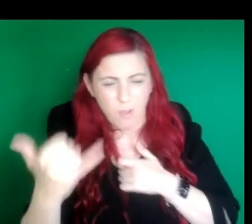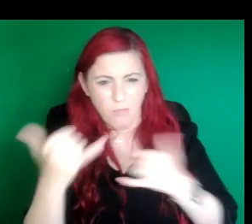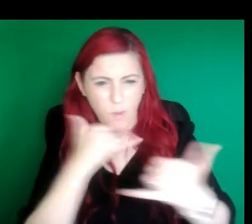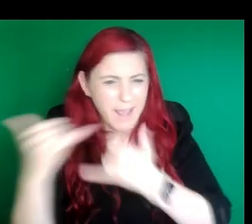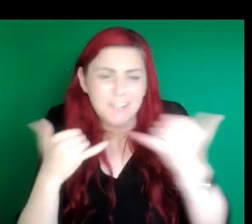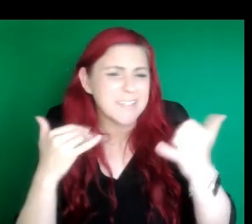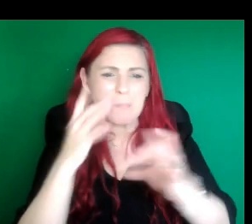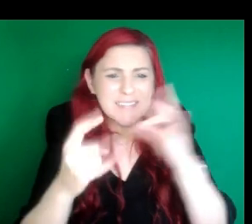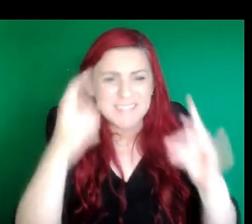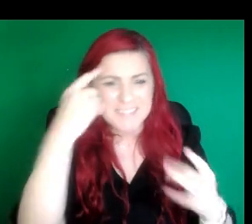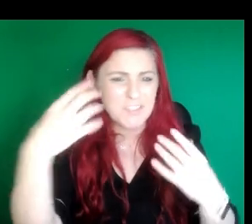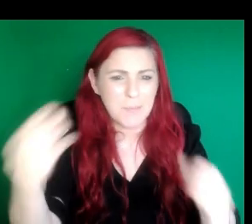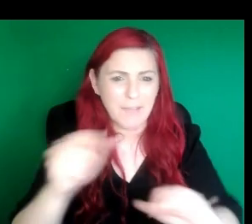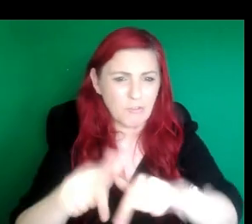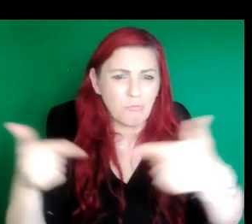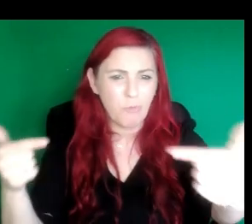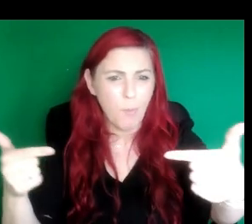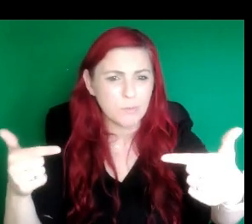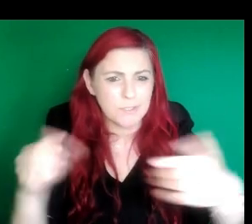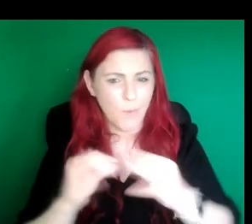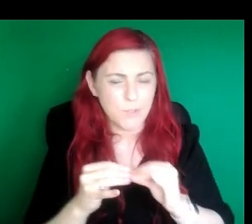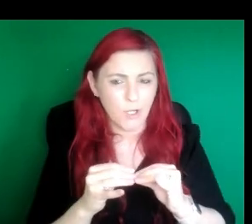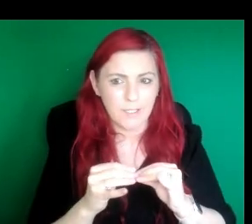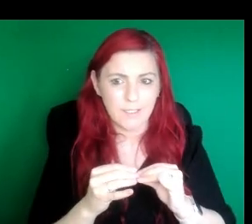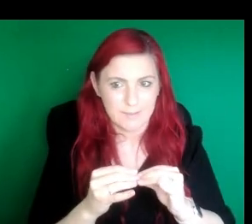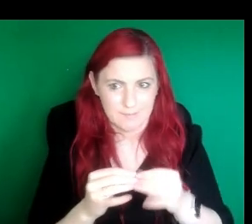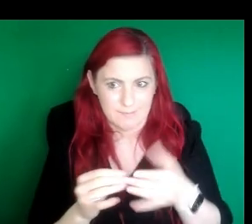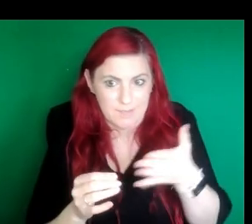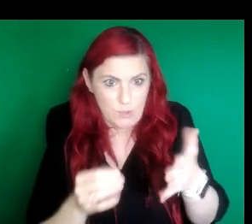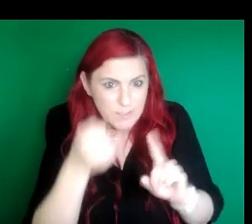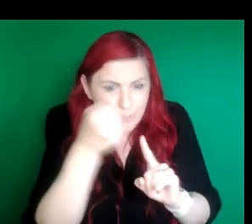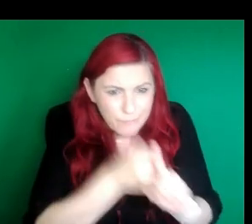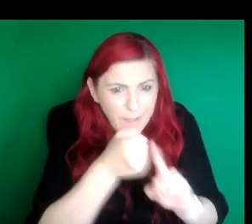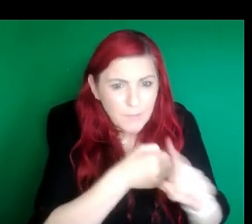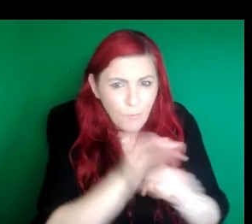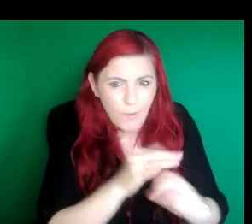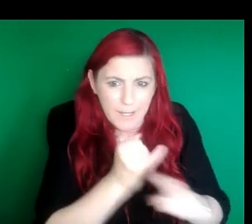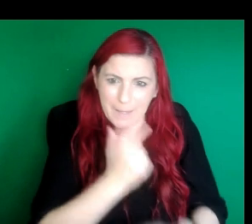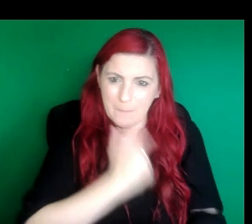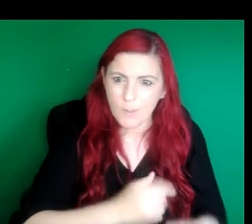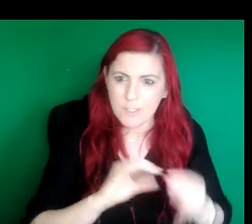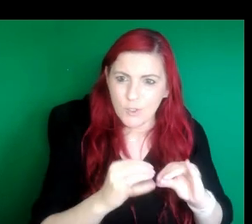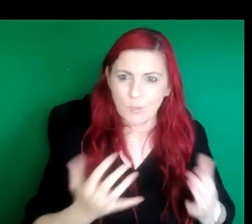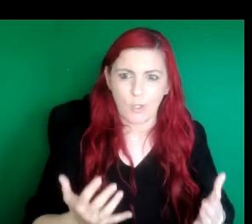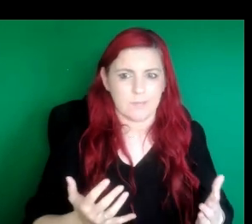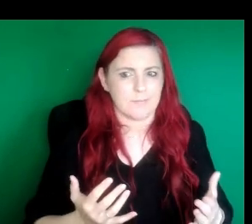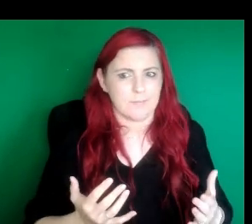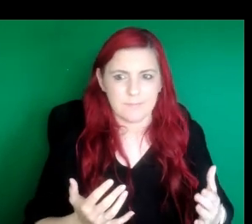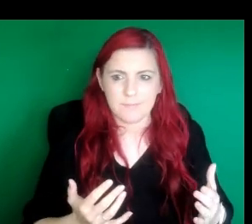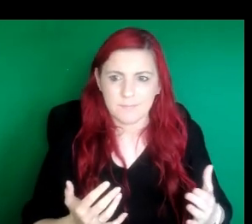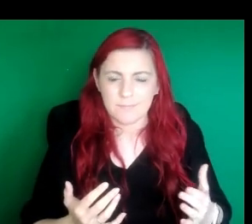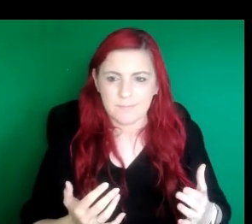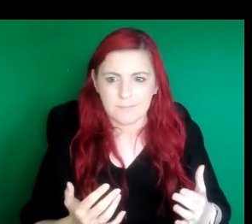like ridiculous measures we have here. And that's what she had to kind of fight for. It's something like insane when you think about